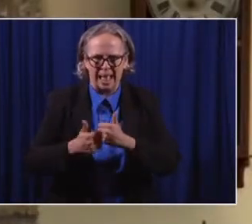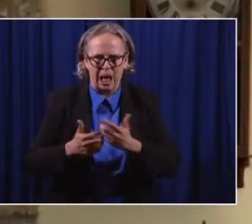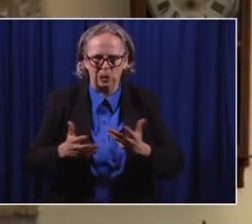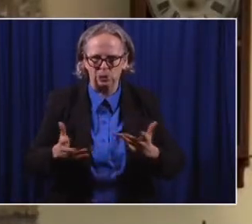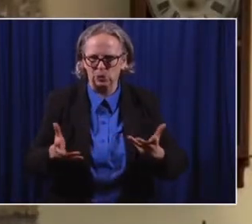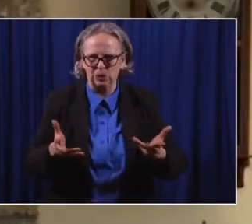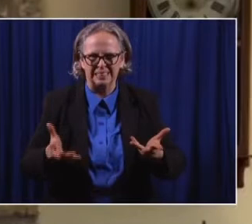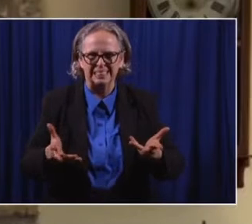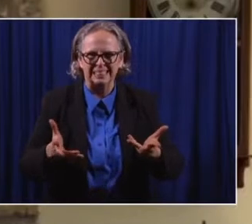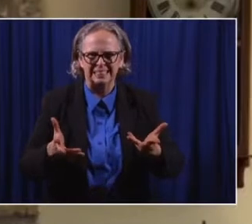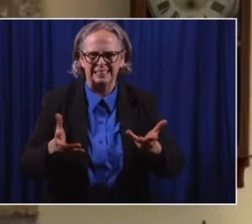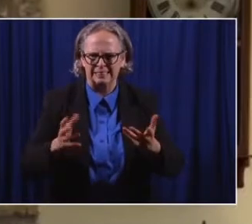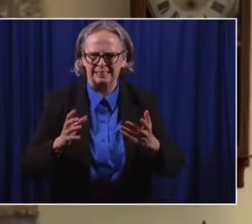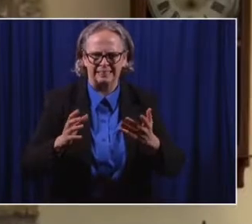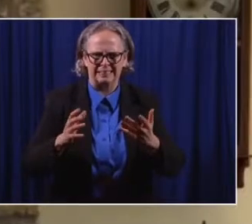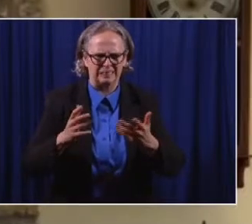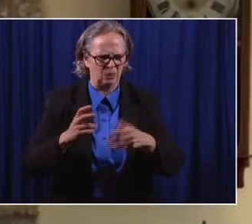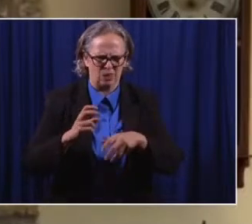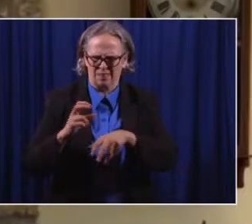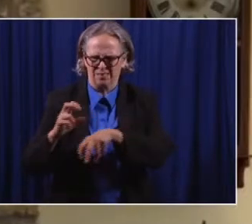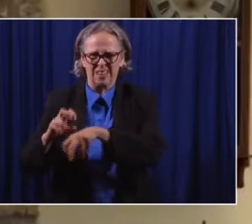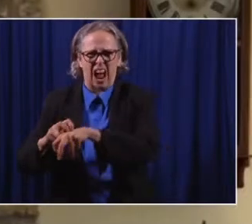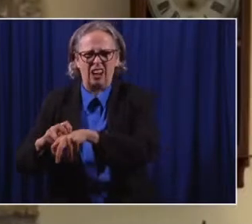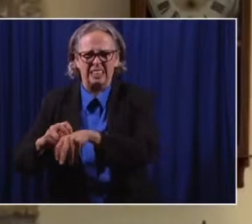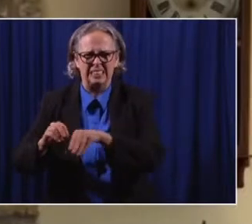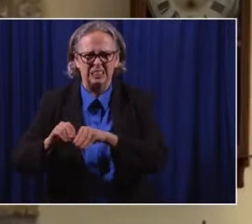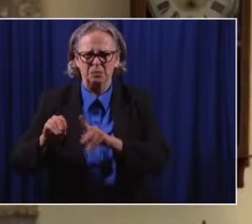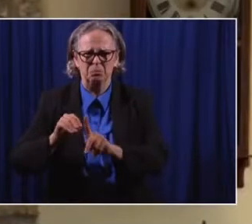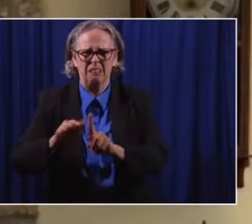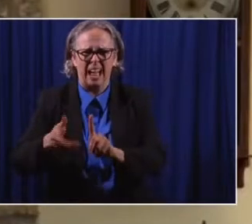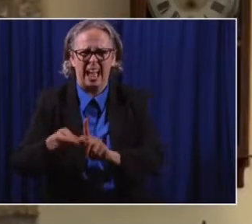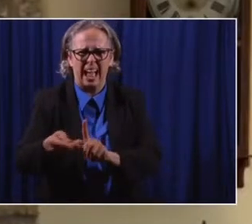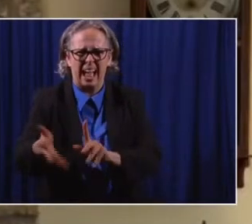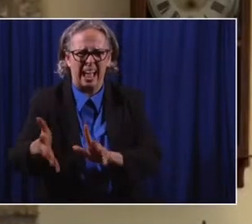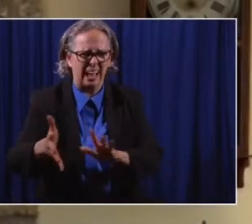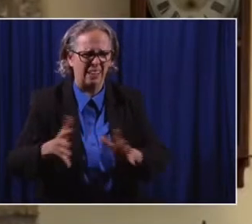the balance? And so what we came up with is visitation outside.